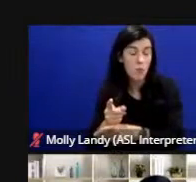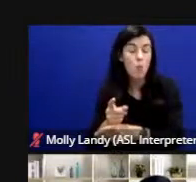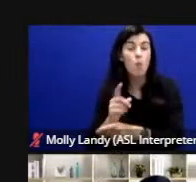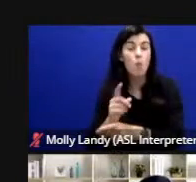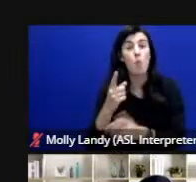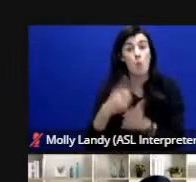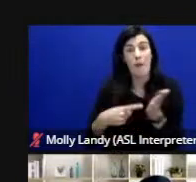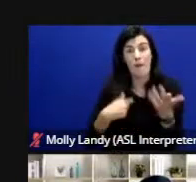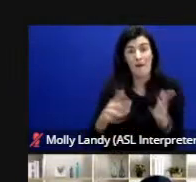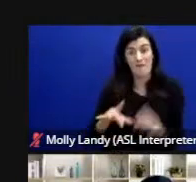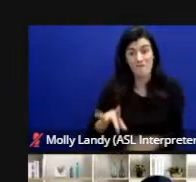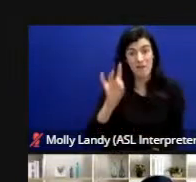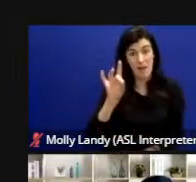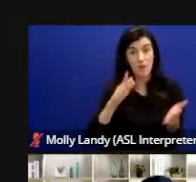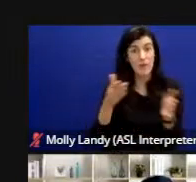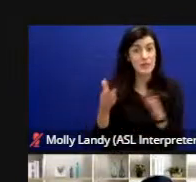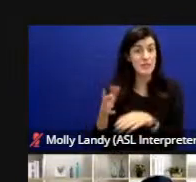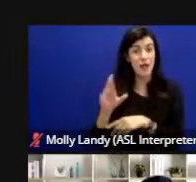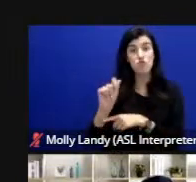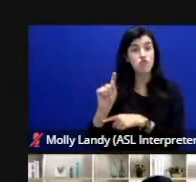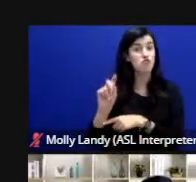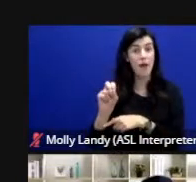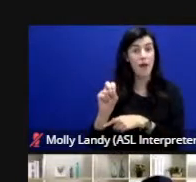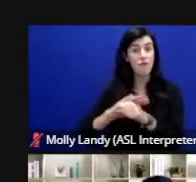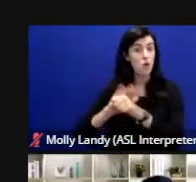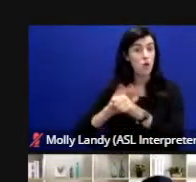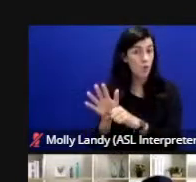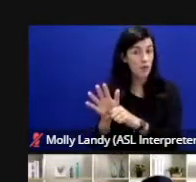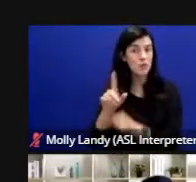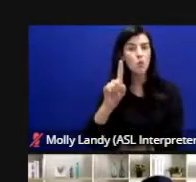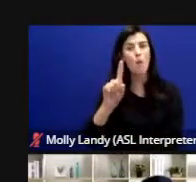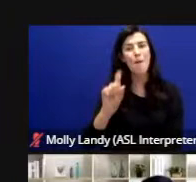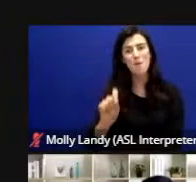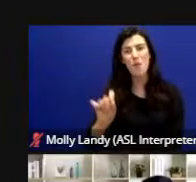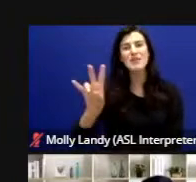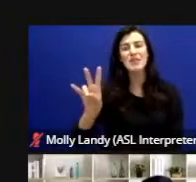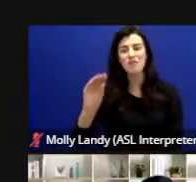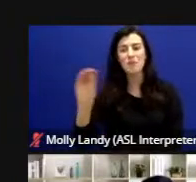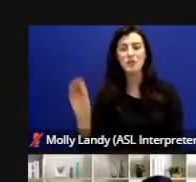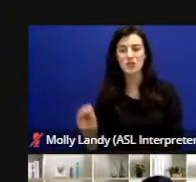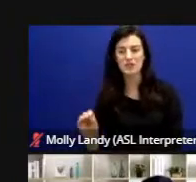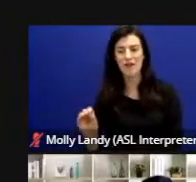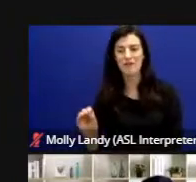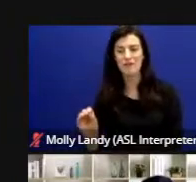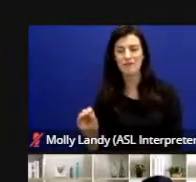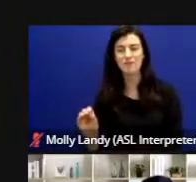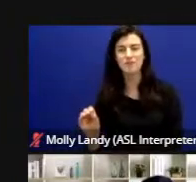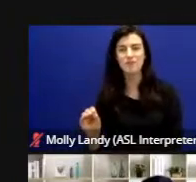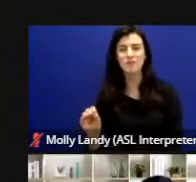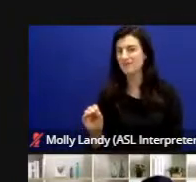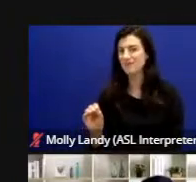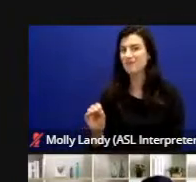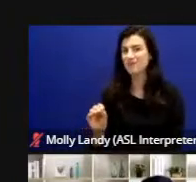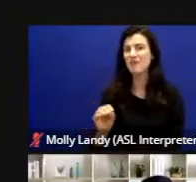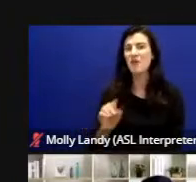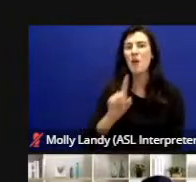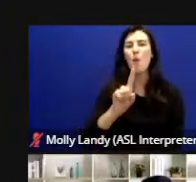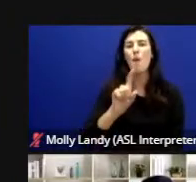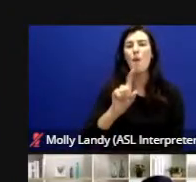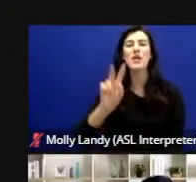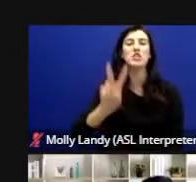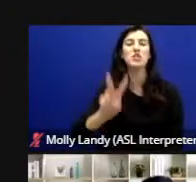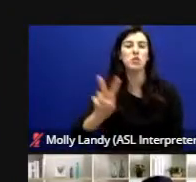I found, the death rate of COVID is 1.7%. The death rate of the vaccine is